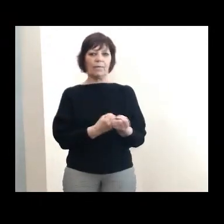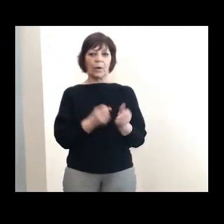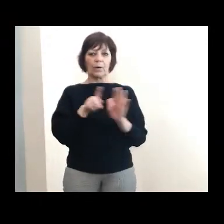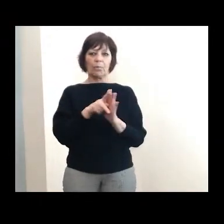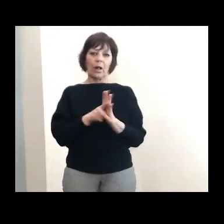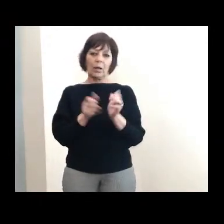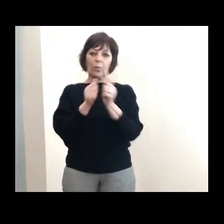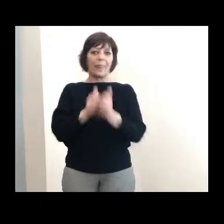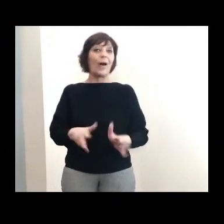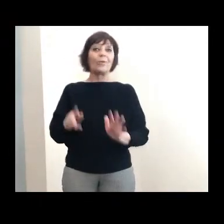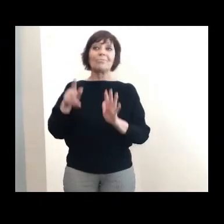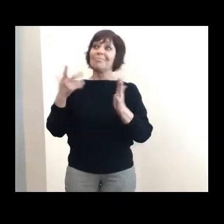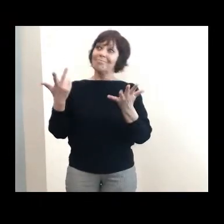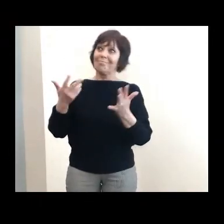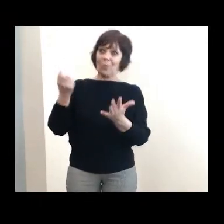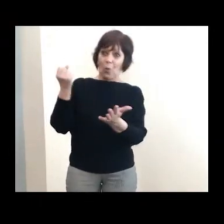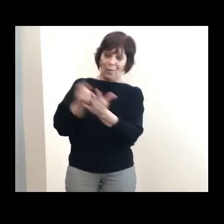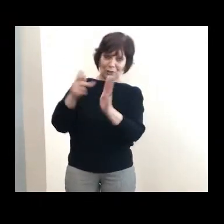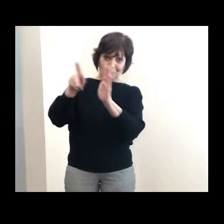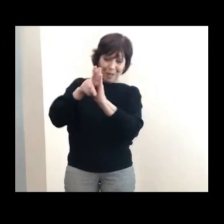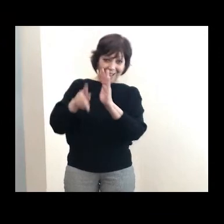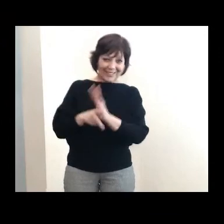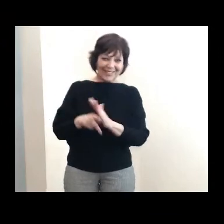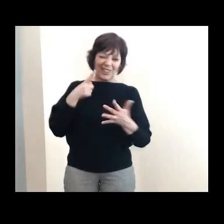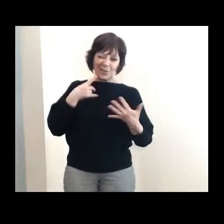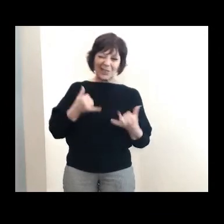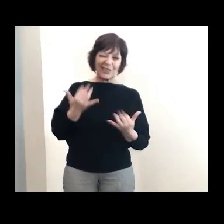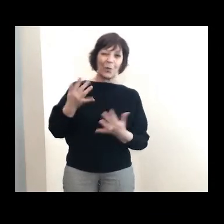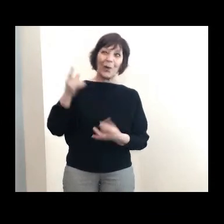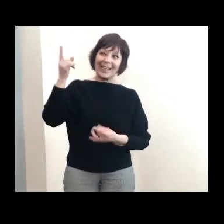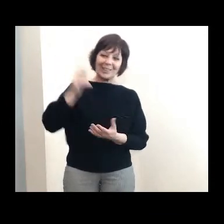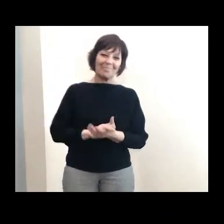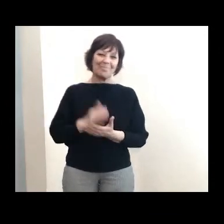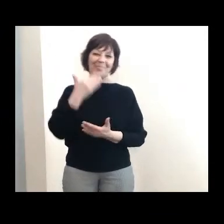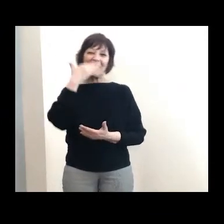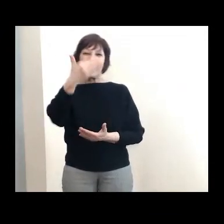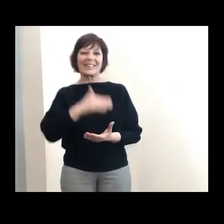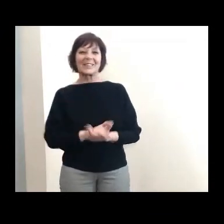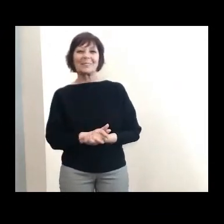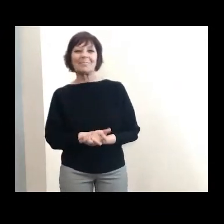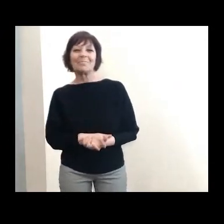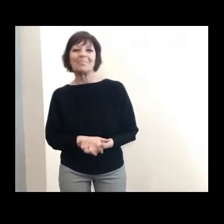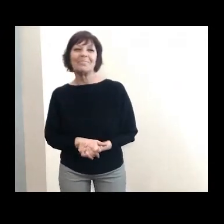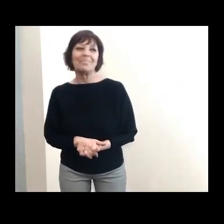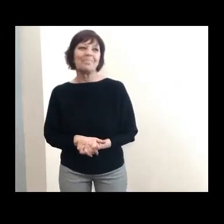have the policy yet. So we are still in that holding pattern. Thanks.